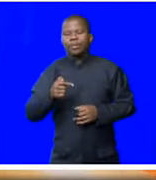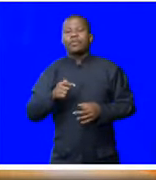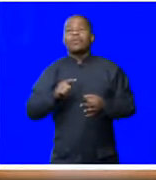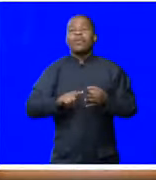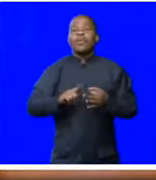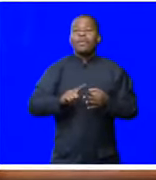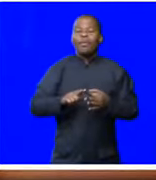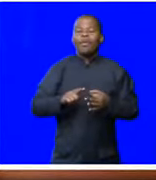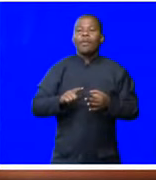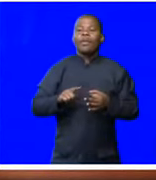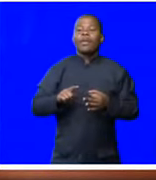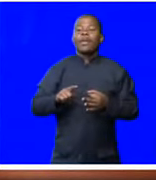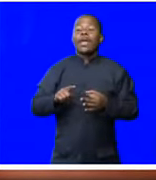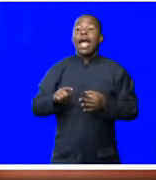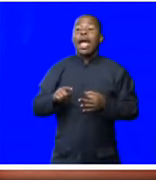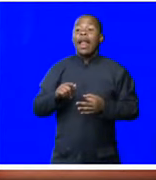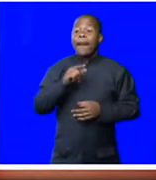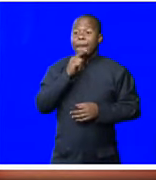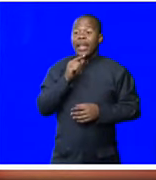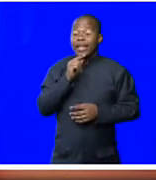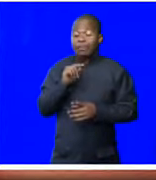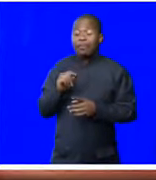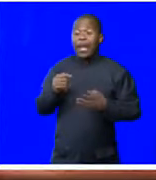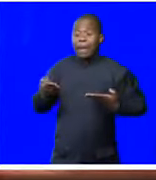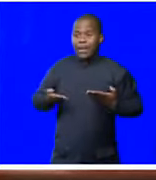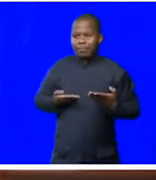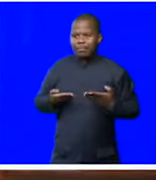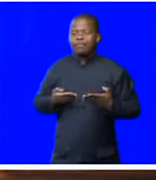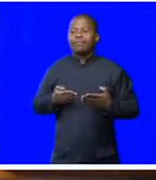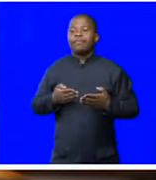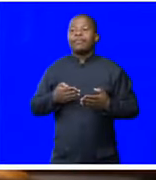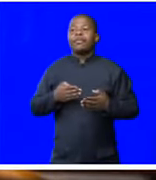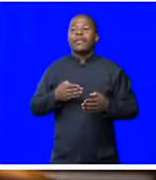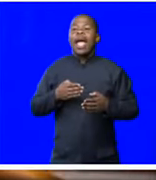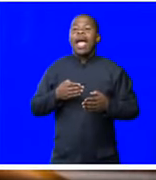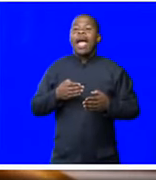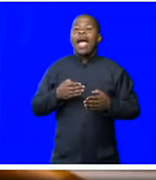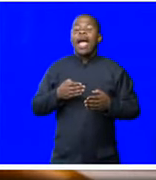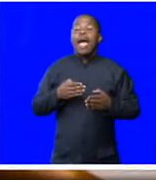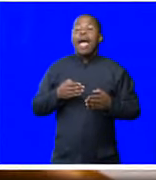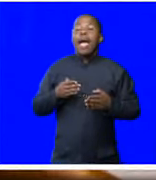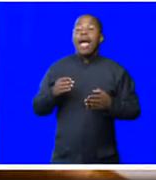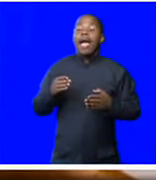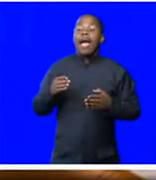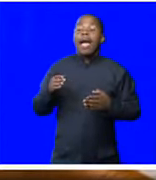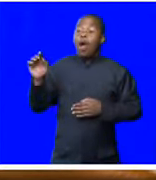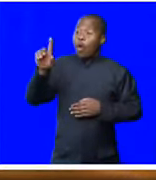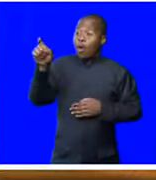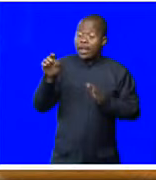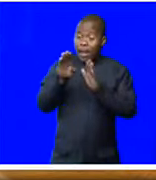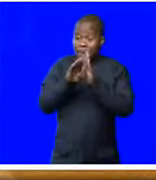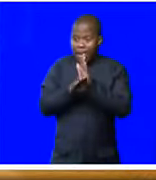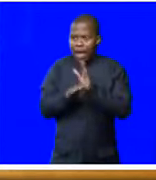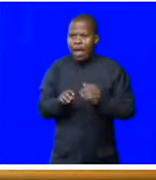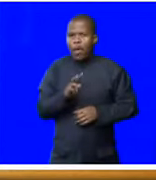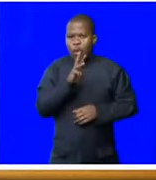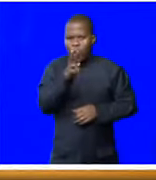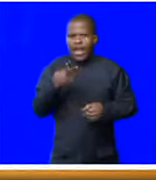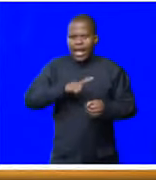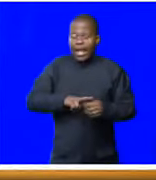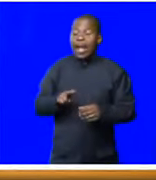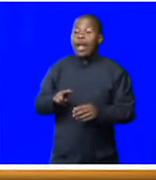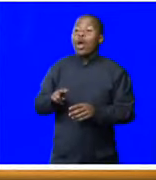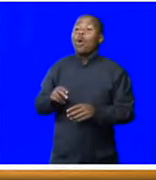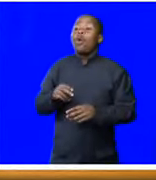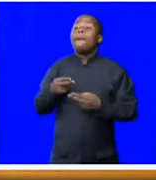the defendants' legal representatives are expected to cross-examine the evidence given by Walter Bennett. Bennett's attorney